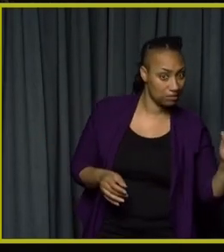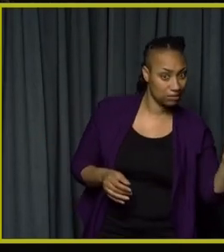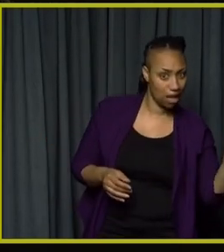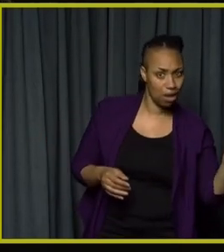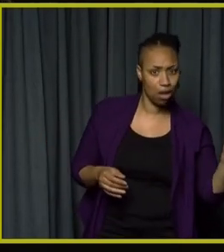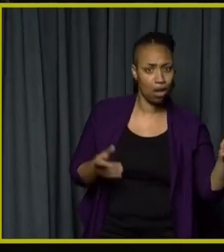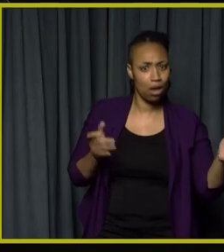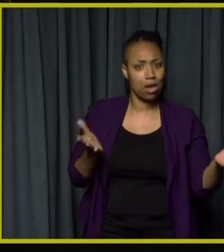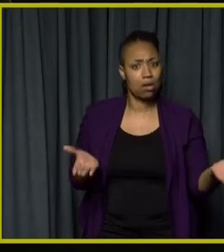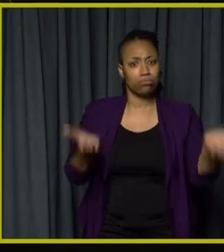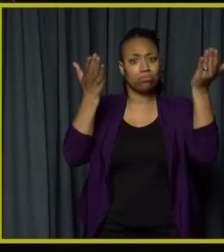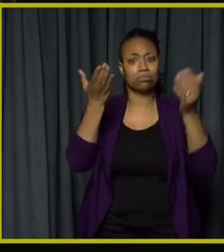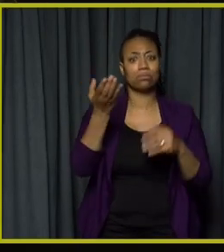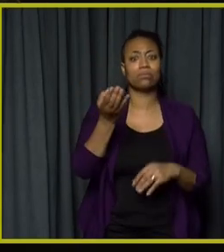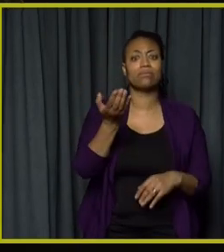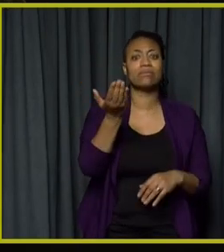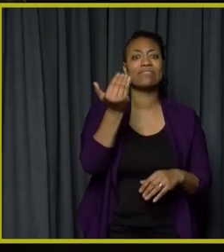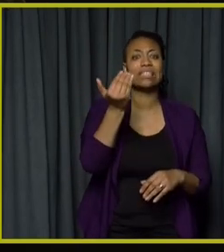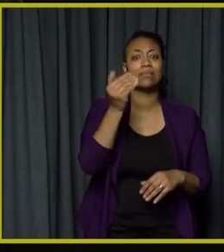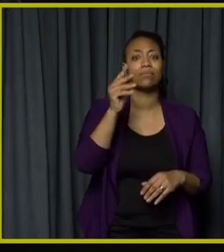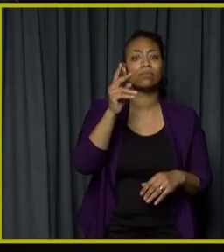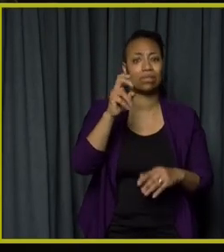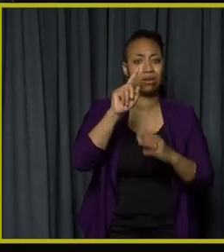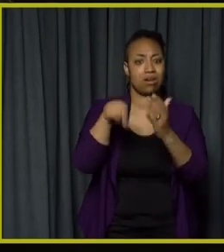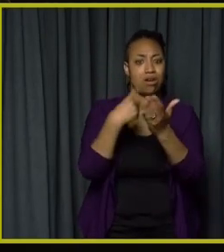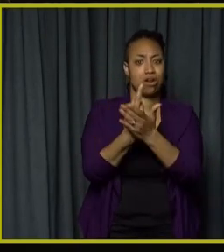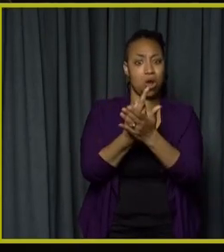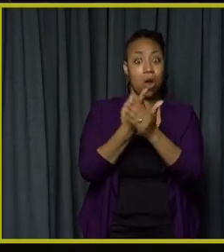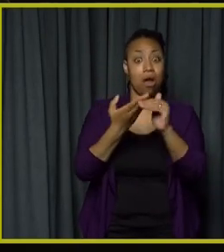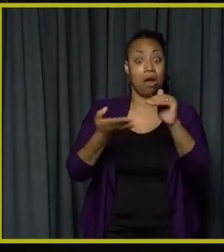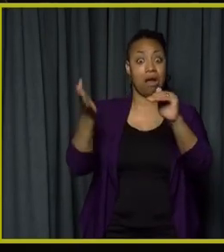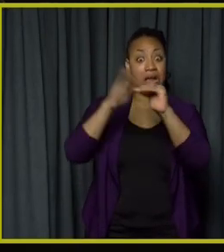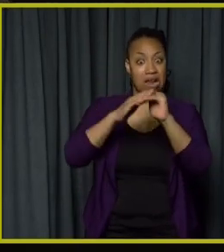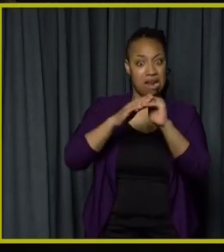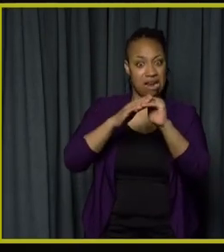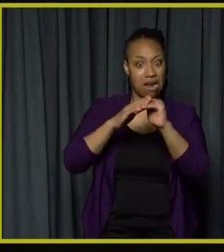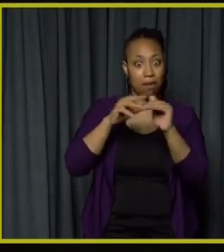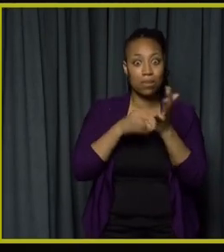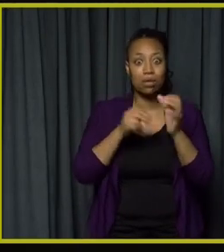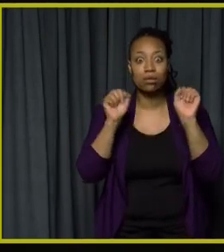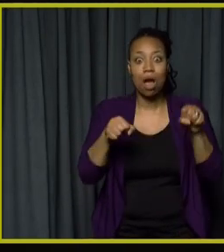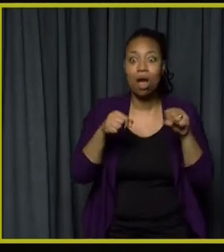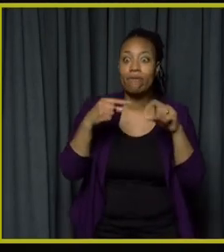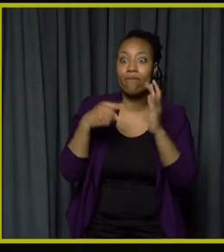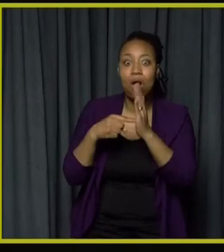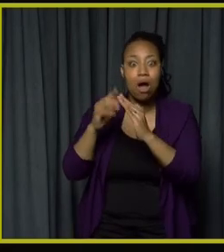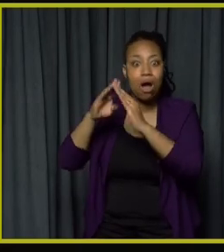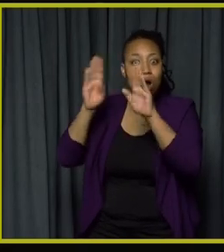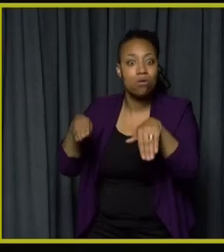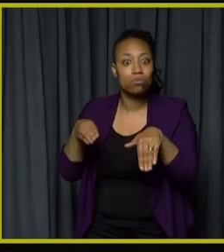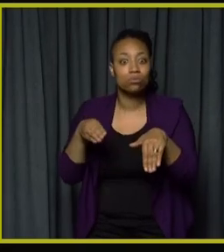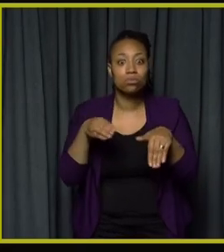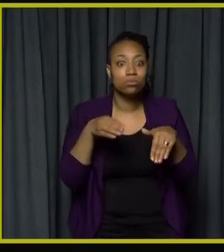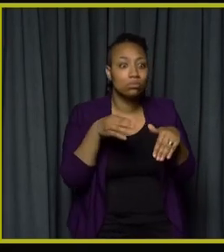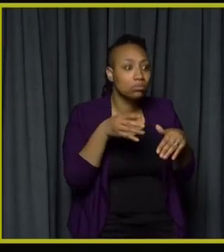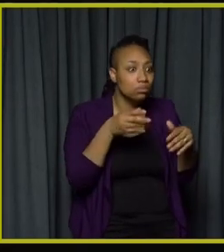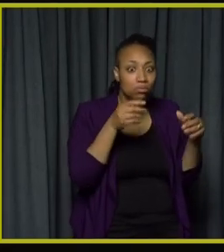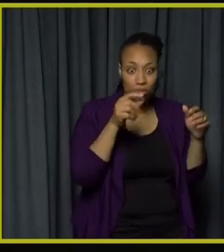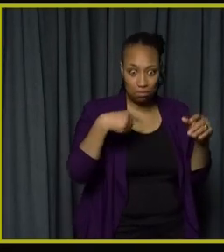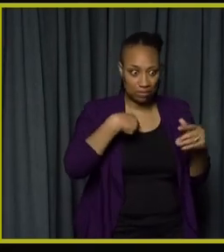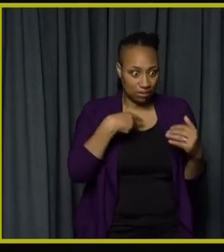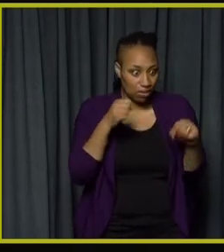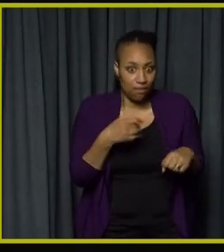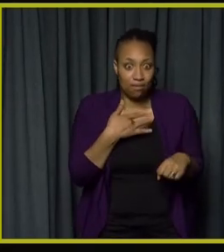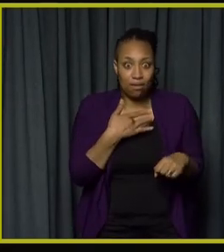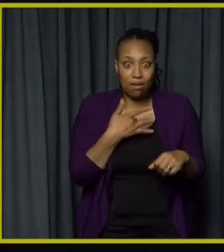year. 49 million people would come up out of poverty and low wealth. If we implemented a housing wage, we could raise pay for